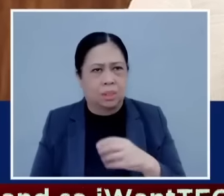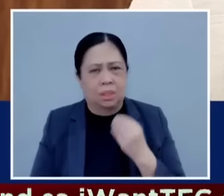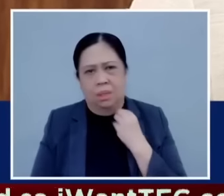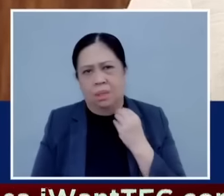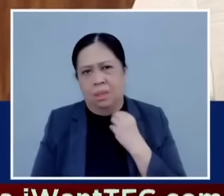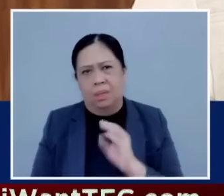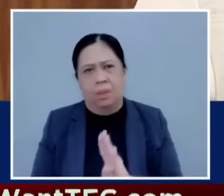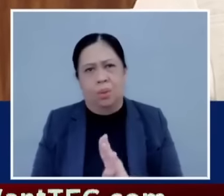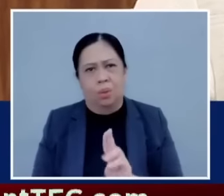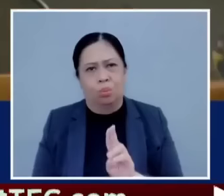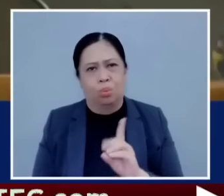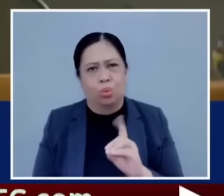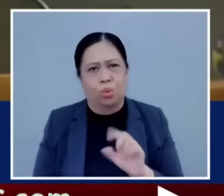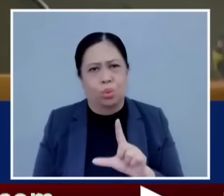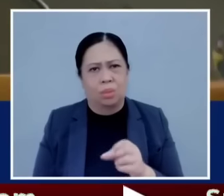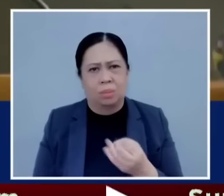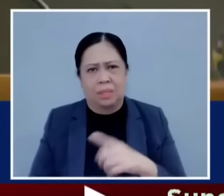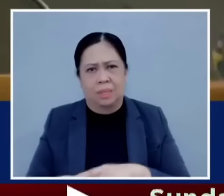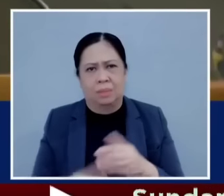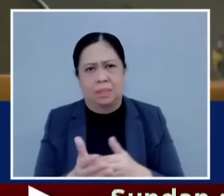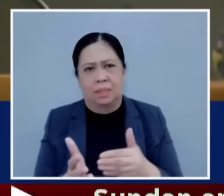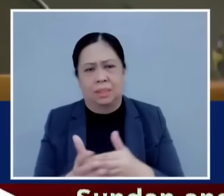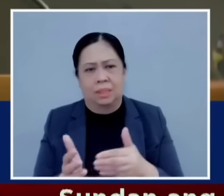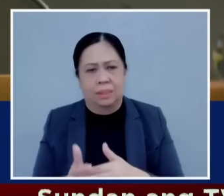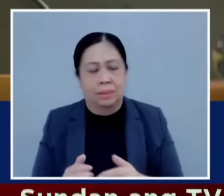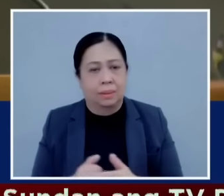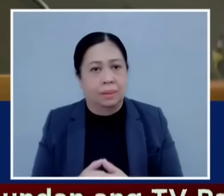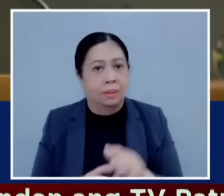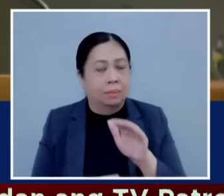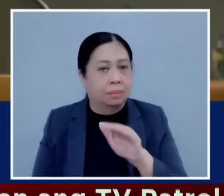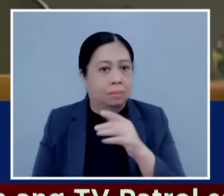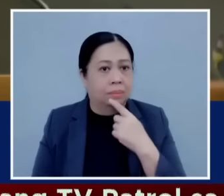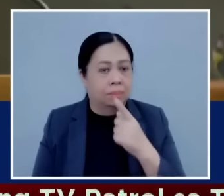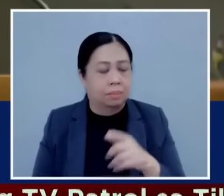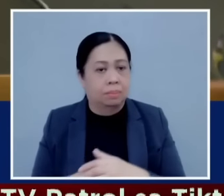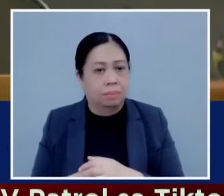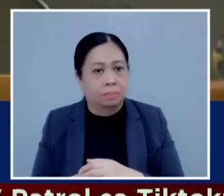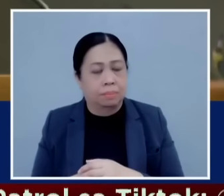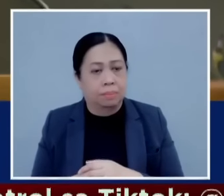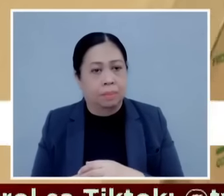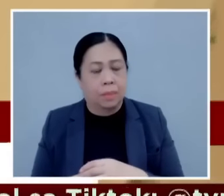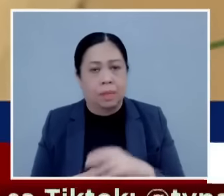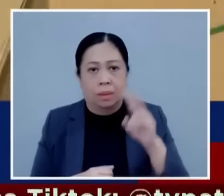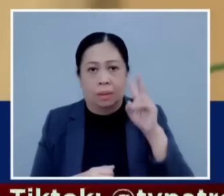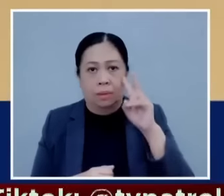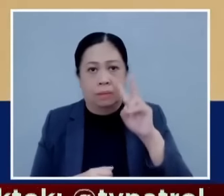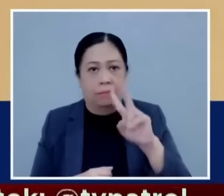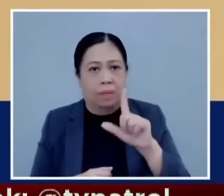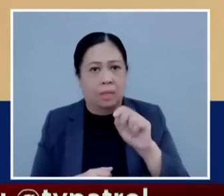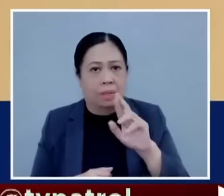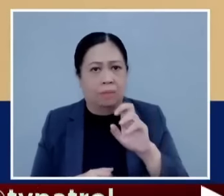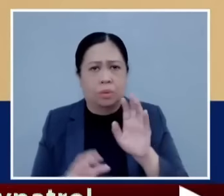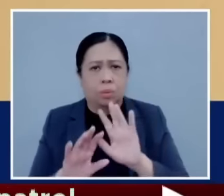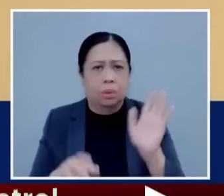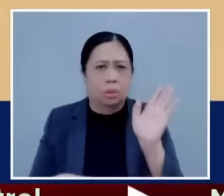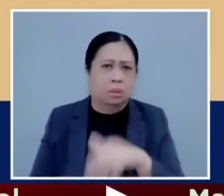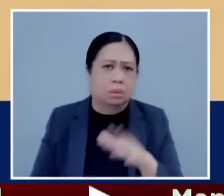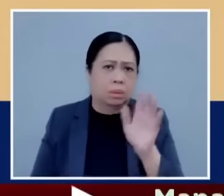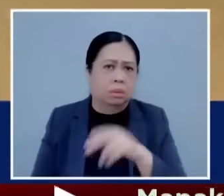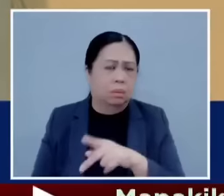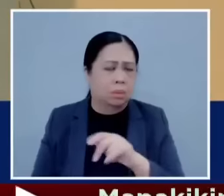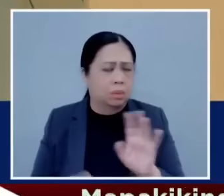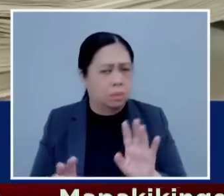ba? Kaya ilang beses na po yan. Nanawagan naman si Camarines Sur Representative Elrey Villafuerte sa mga senador na huwag baliwalain ang People's Initiative